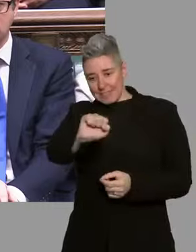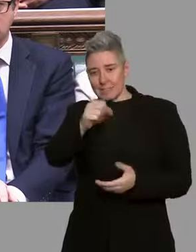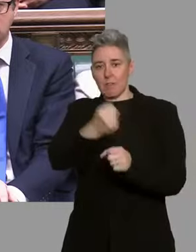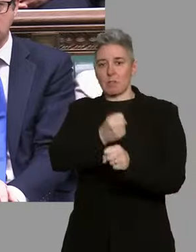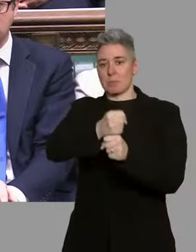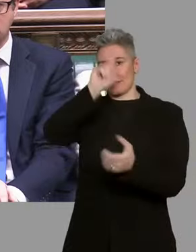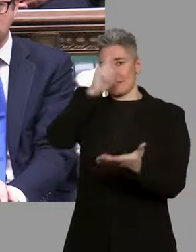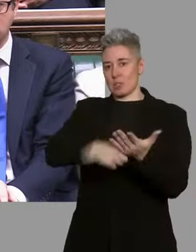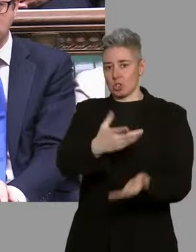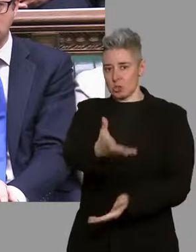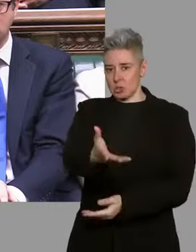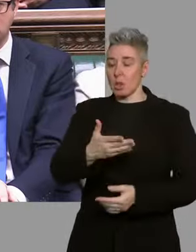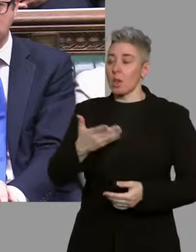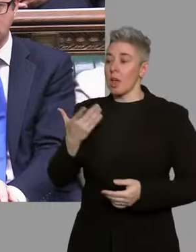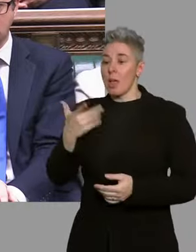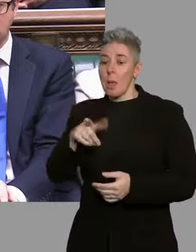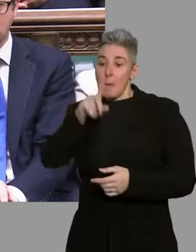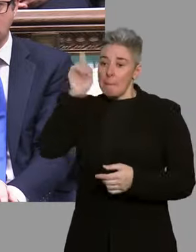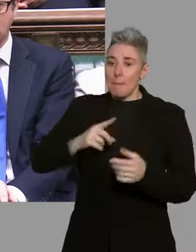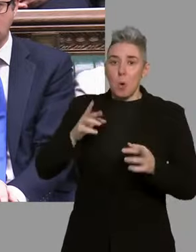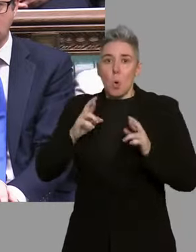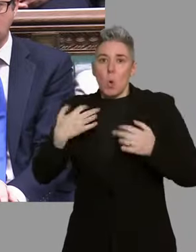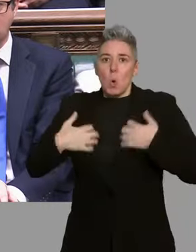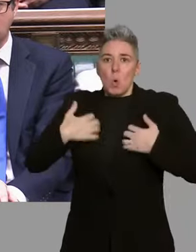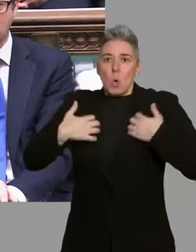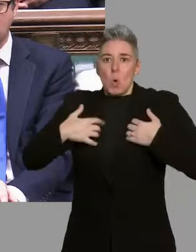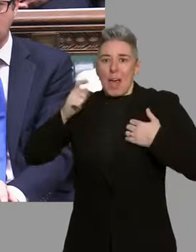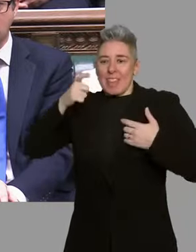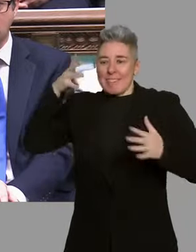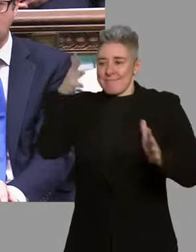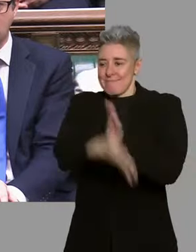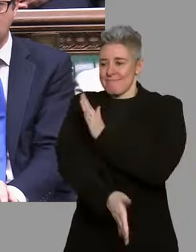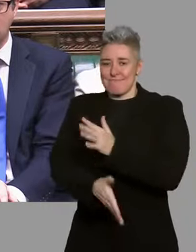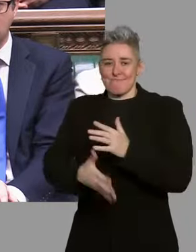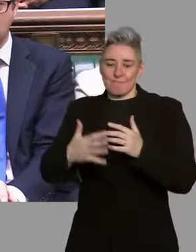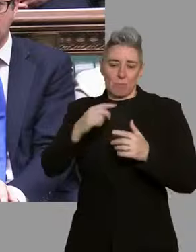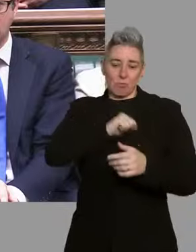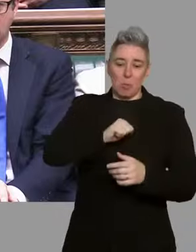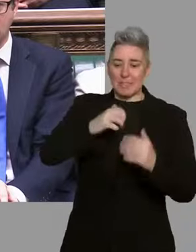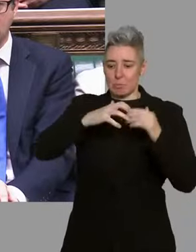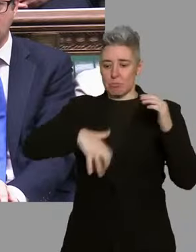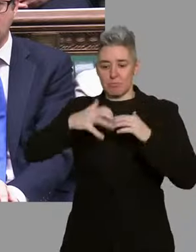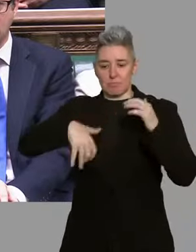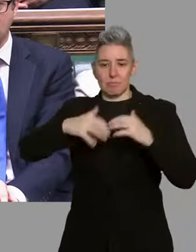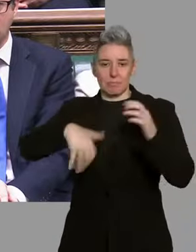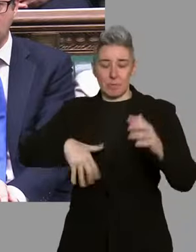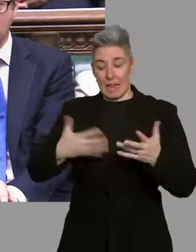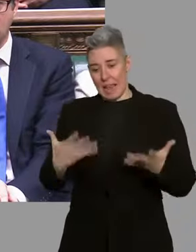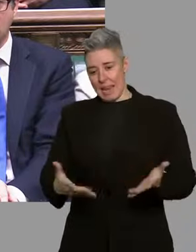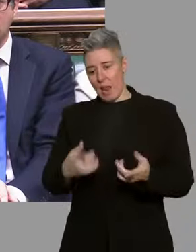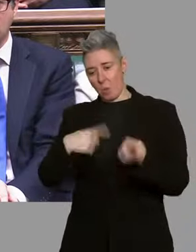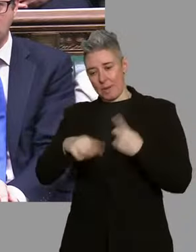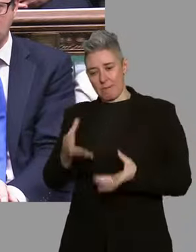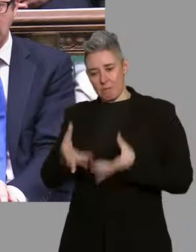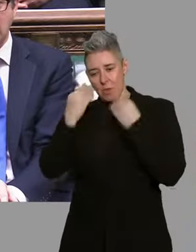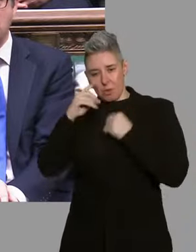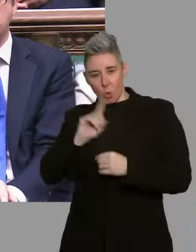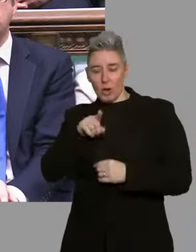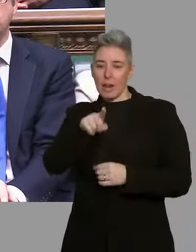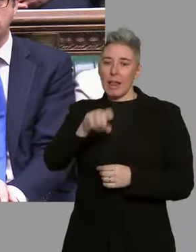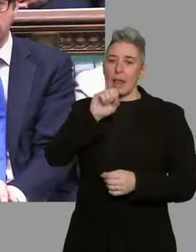them with broken promises. And now we learn that he is about to give away our hard-won Brexit freedoms.